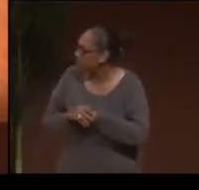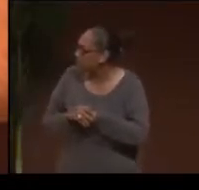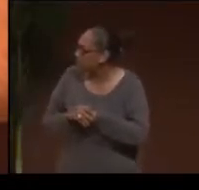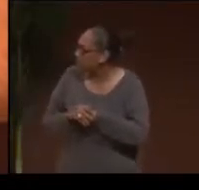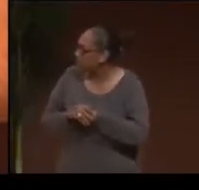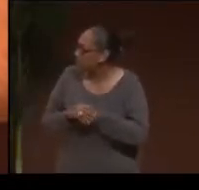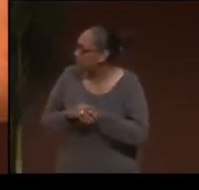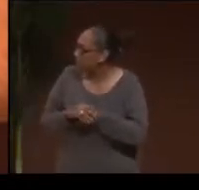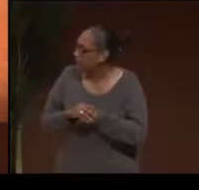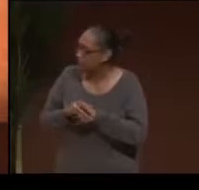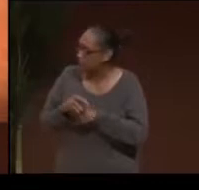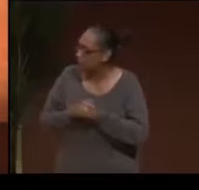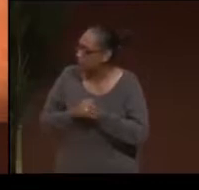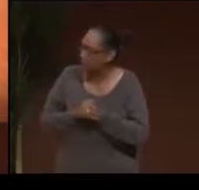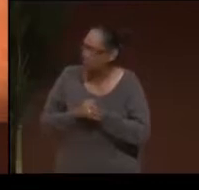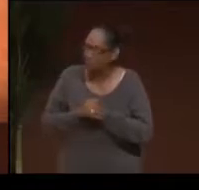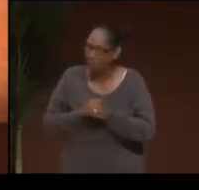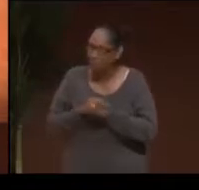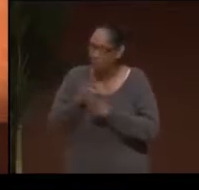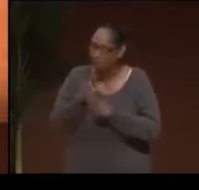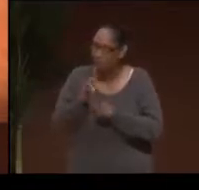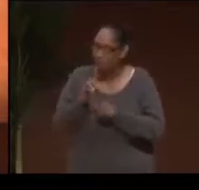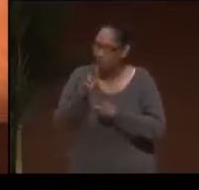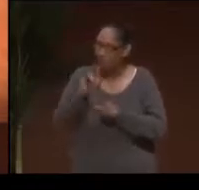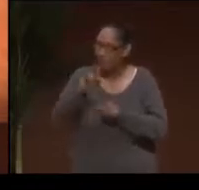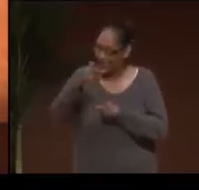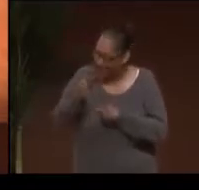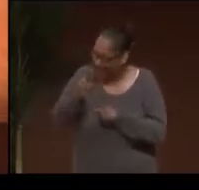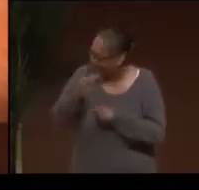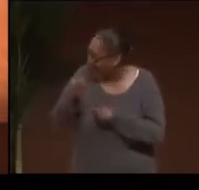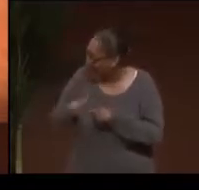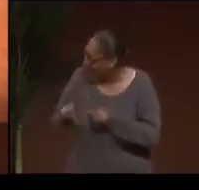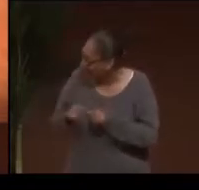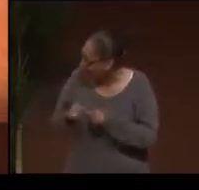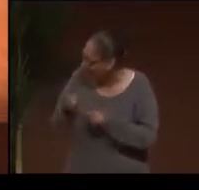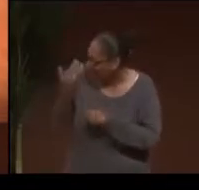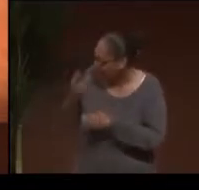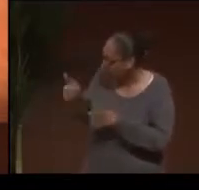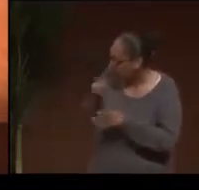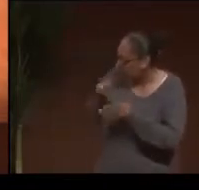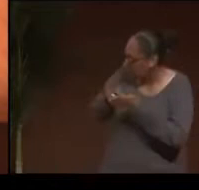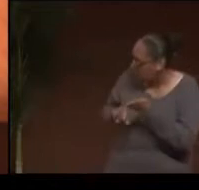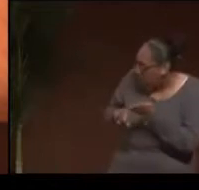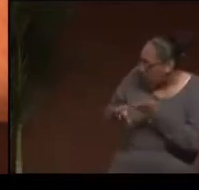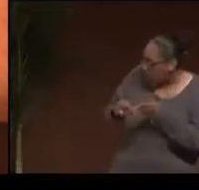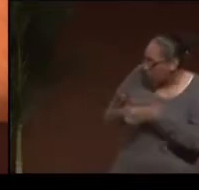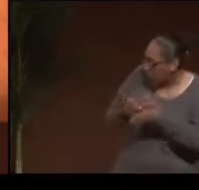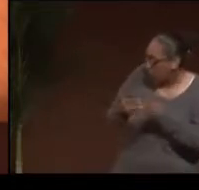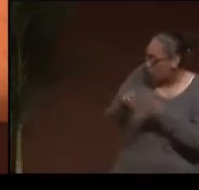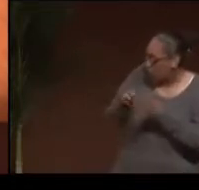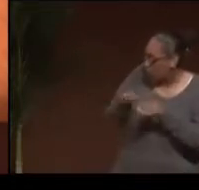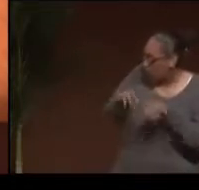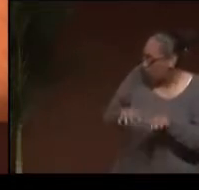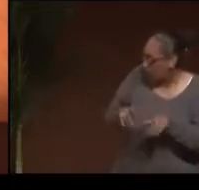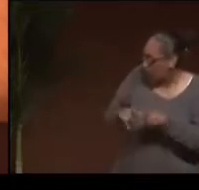Sacira Rodriguez, and then also a scholar, Serena Feliciano Santos, who's part of, I would say, part of the new wave of scholars that are taking a serious